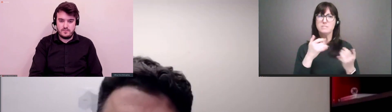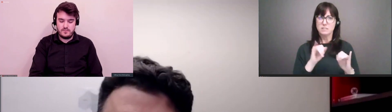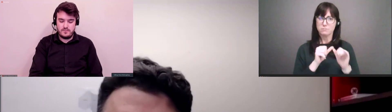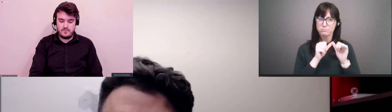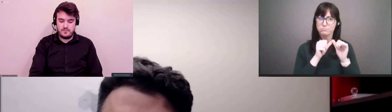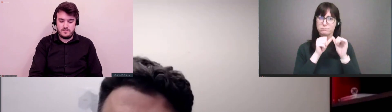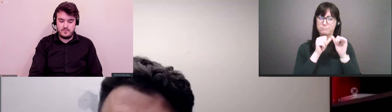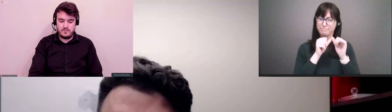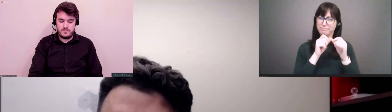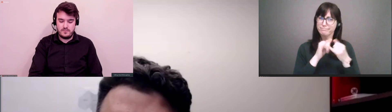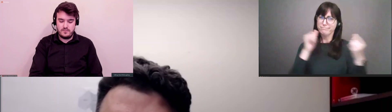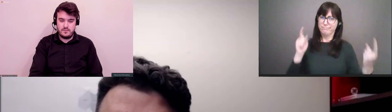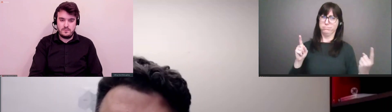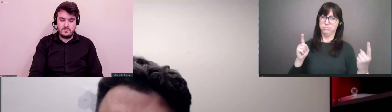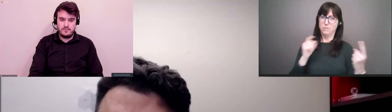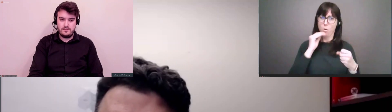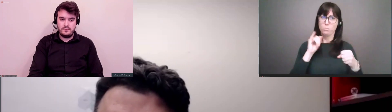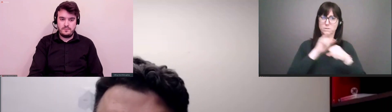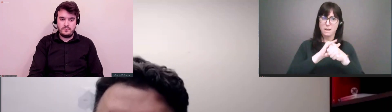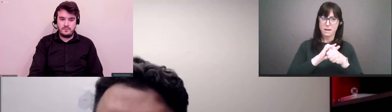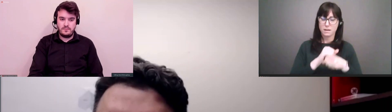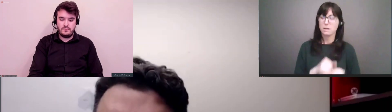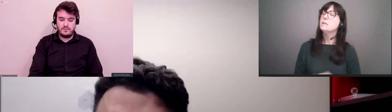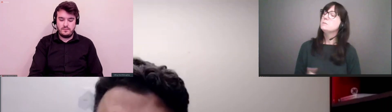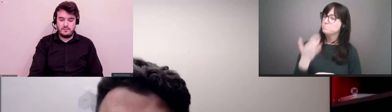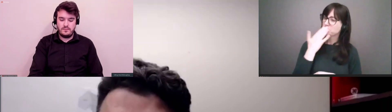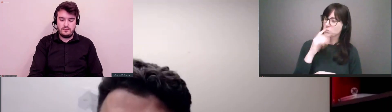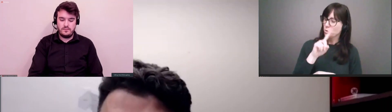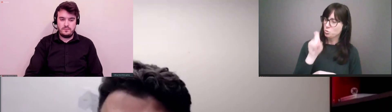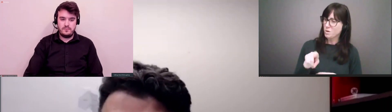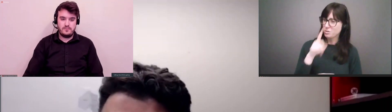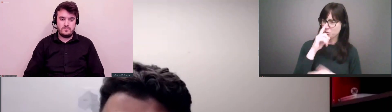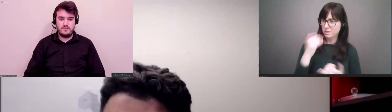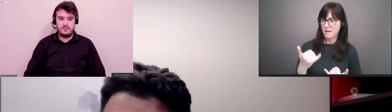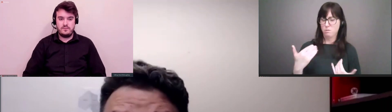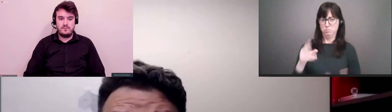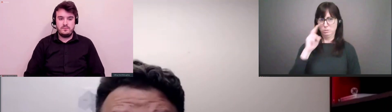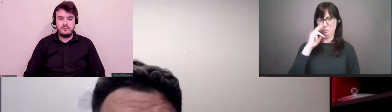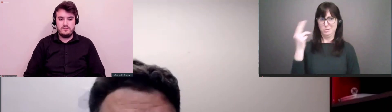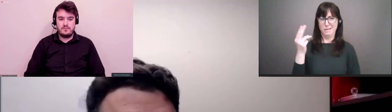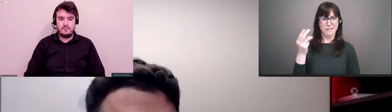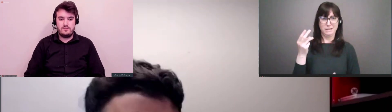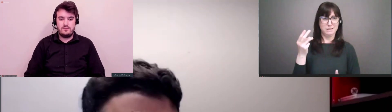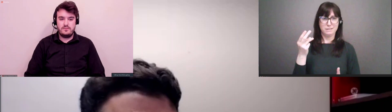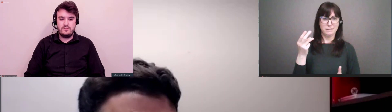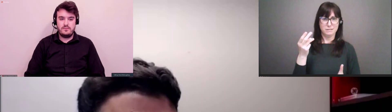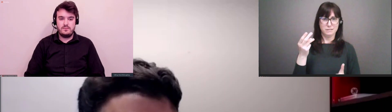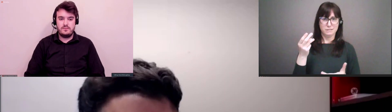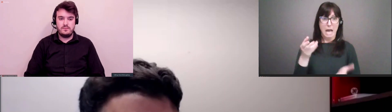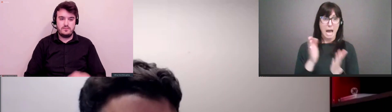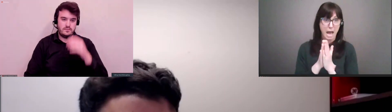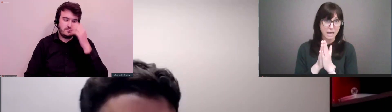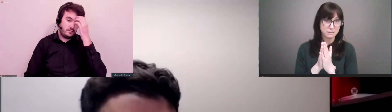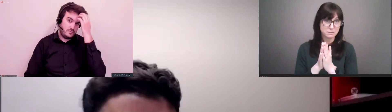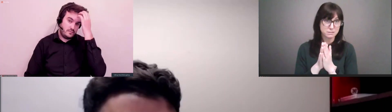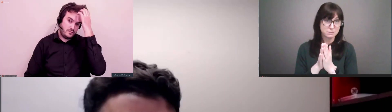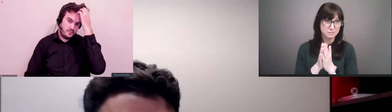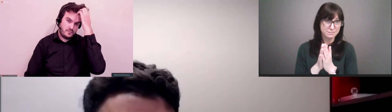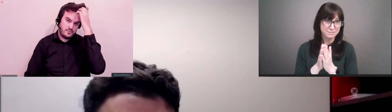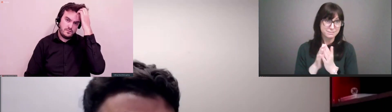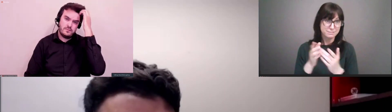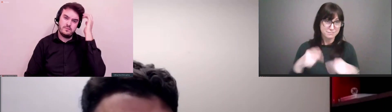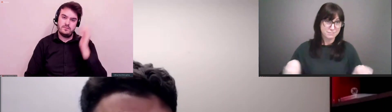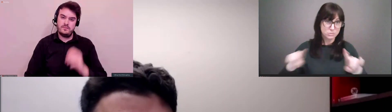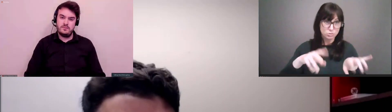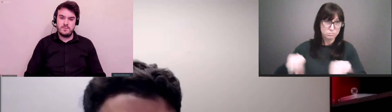It's a great question, and it's really unprecedented what's being asked of all of us. For myself,